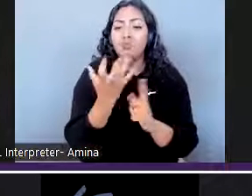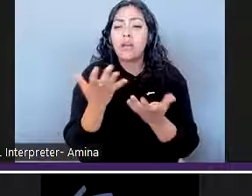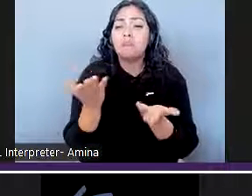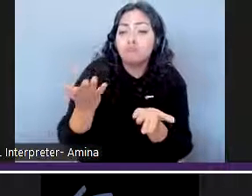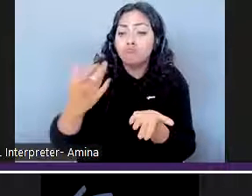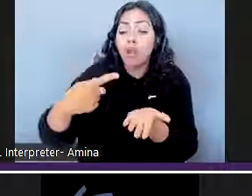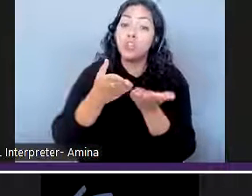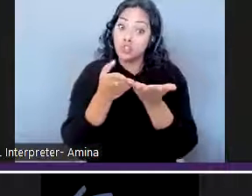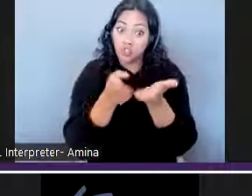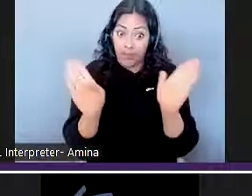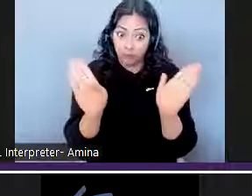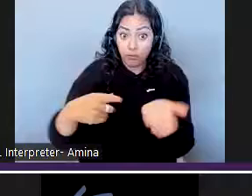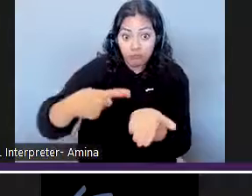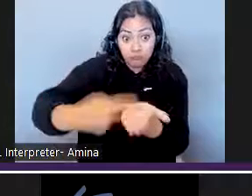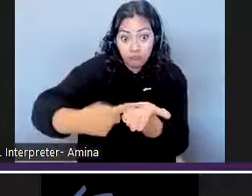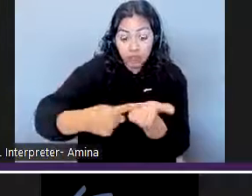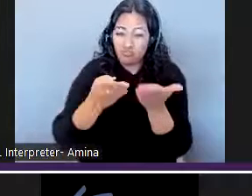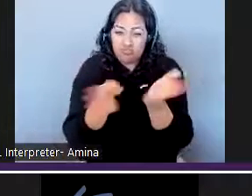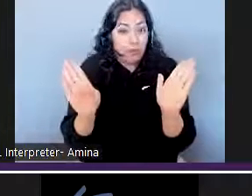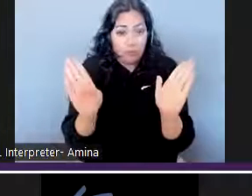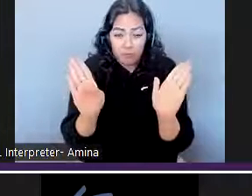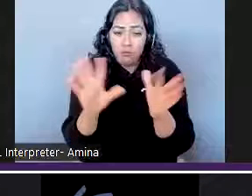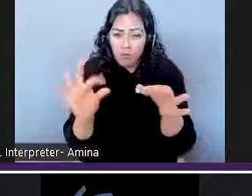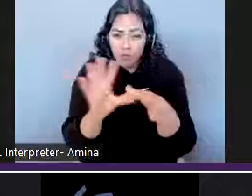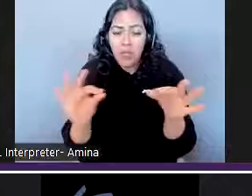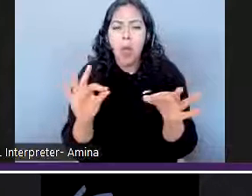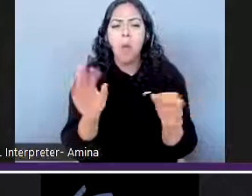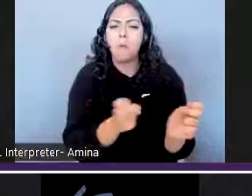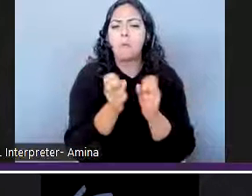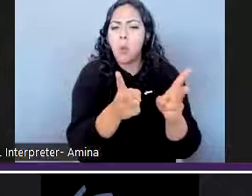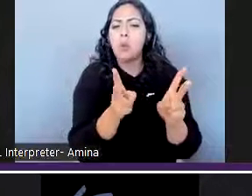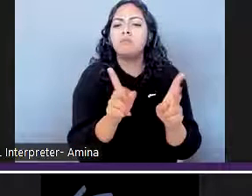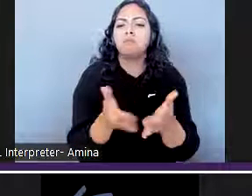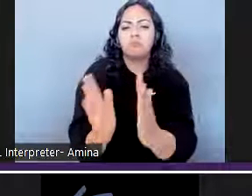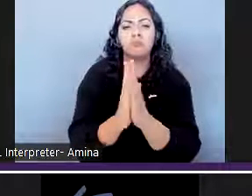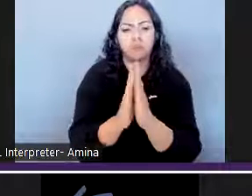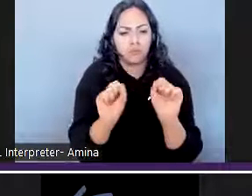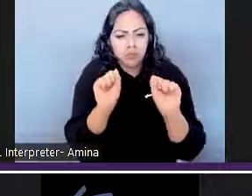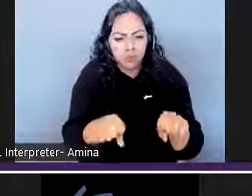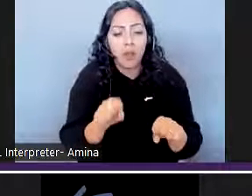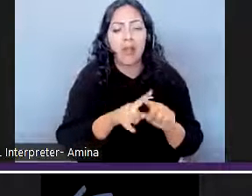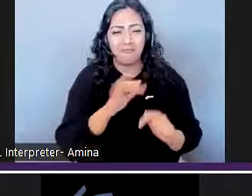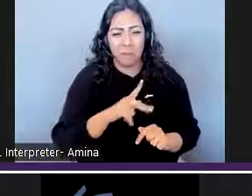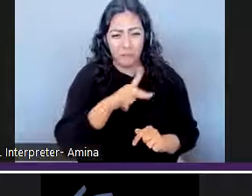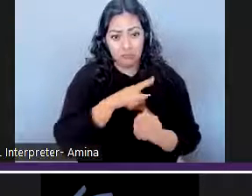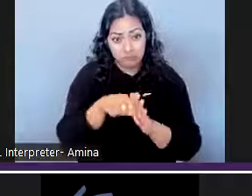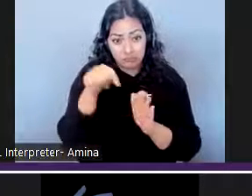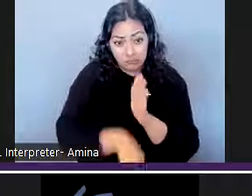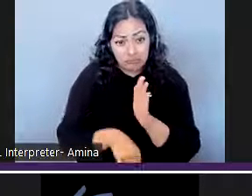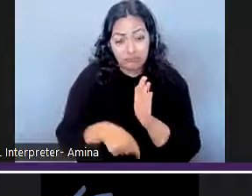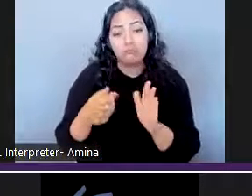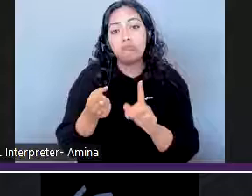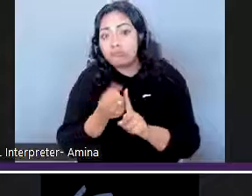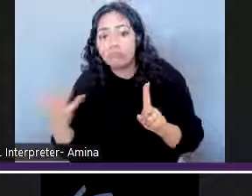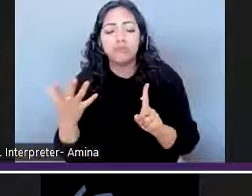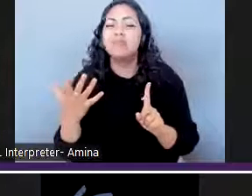comments, please post those. But if there's something that's more personal based, then we can help you offline because this is a public forum